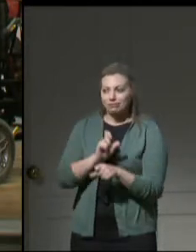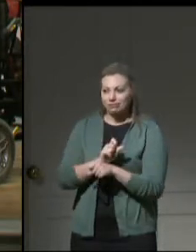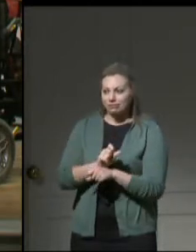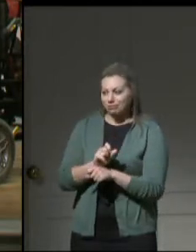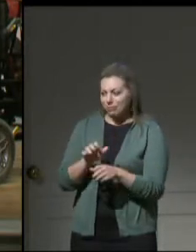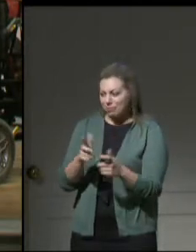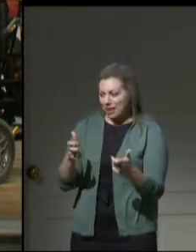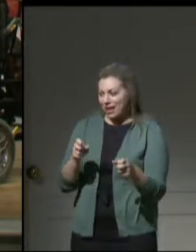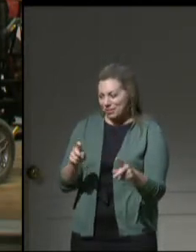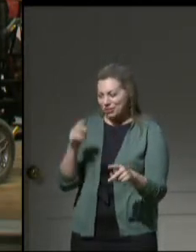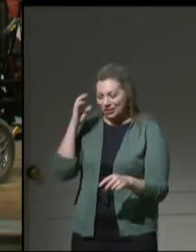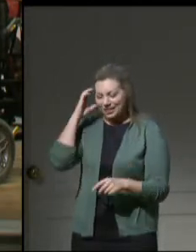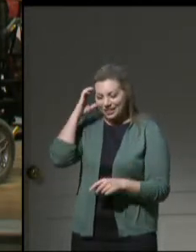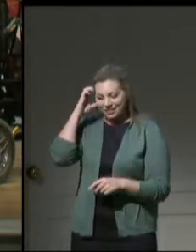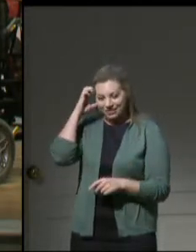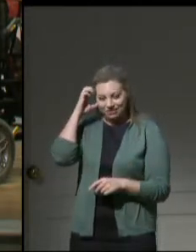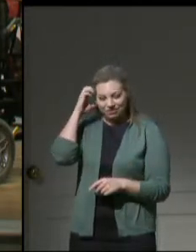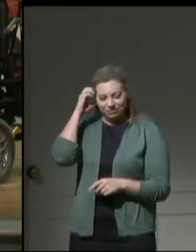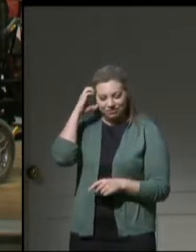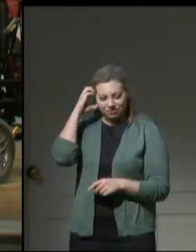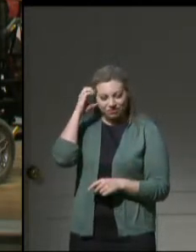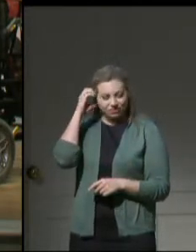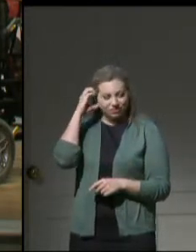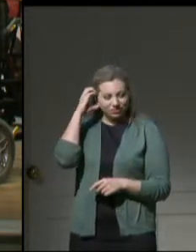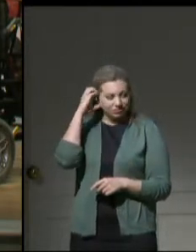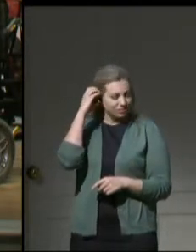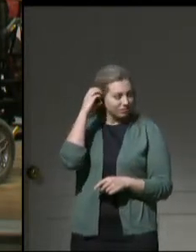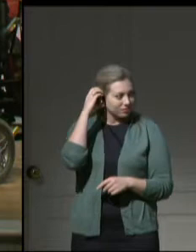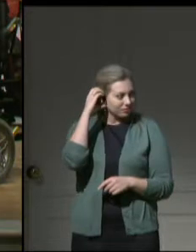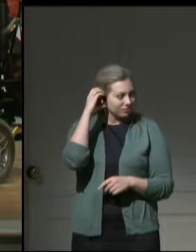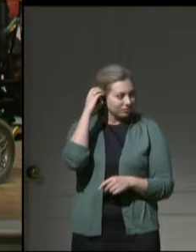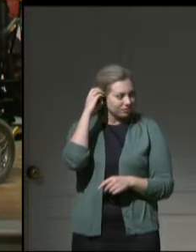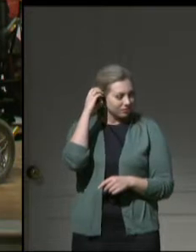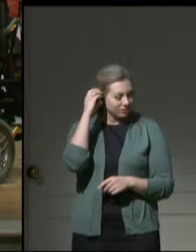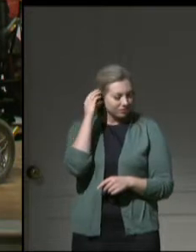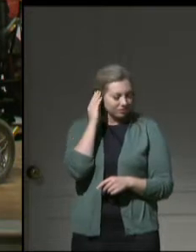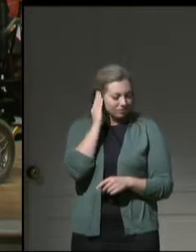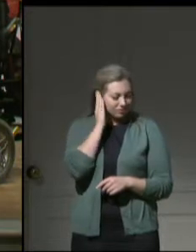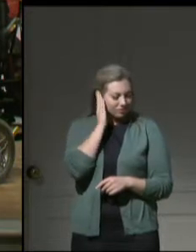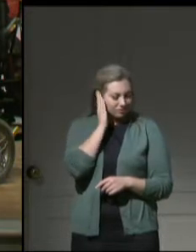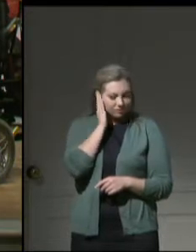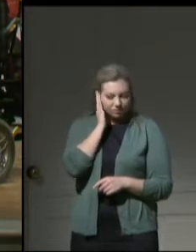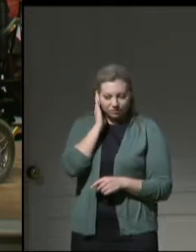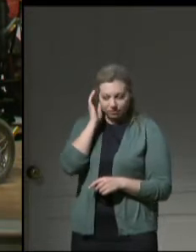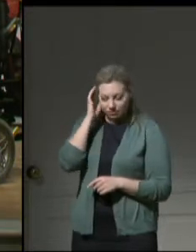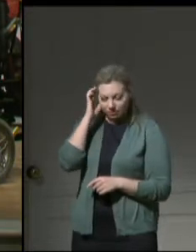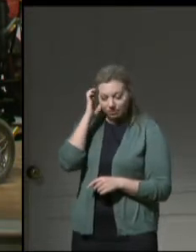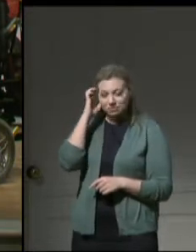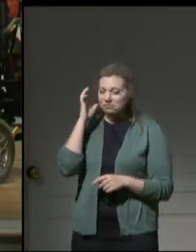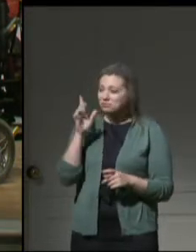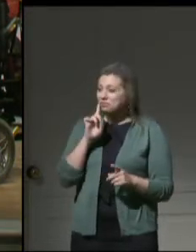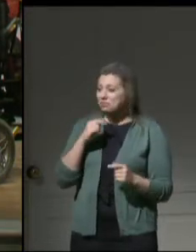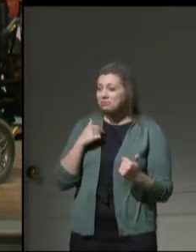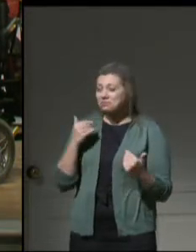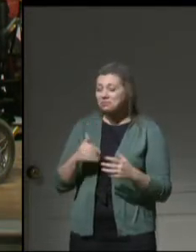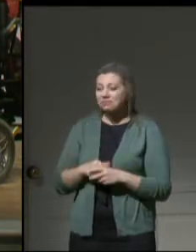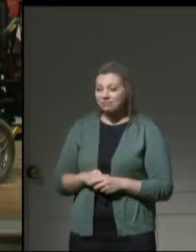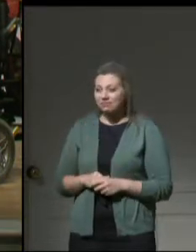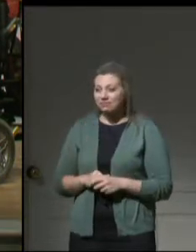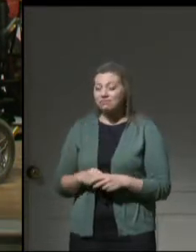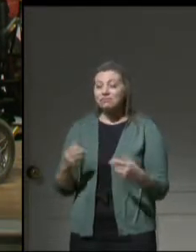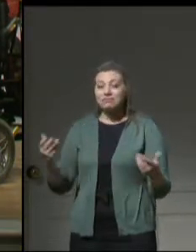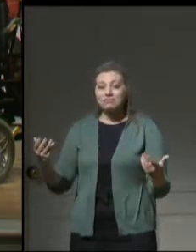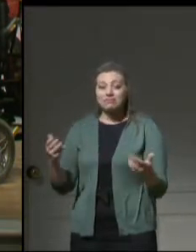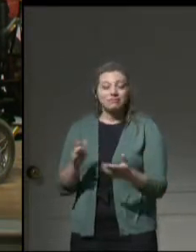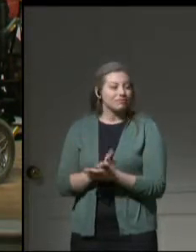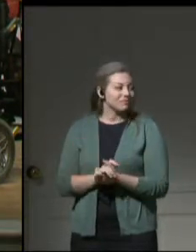huge opportunity. Can pass it off. Who wants it next? Sure, I'm happy to go.